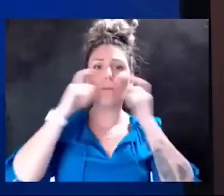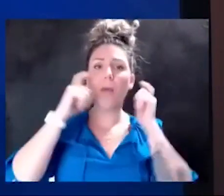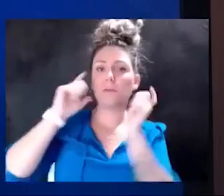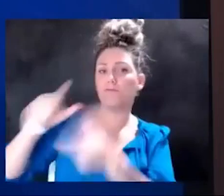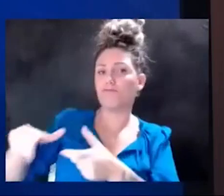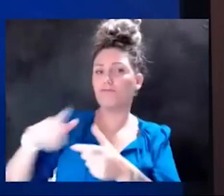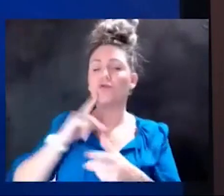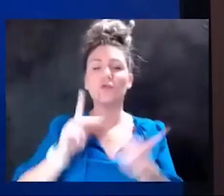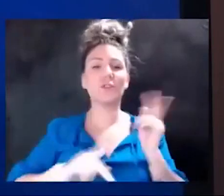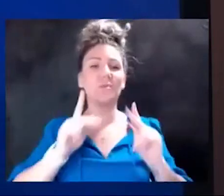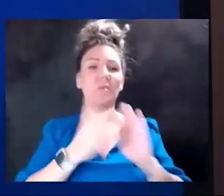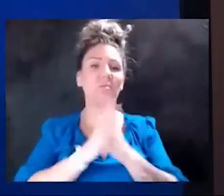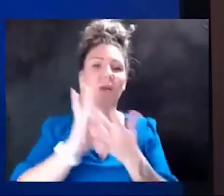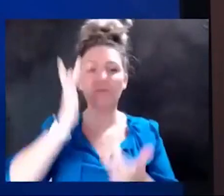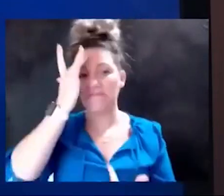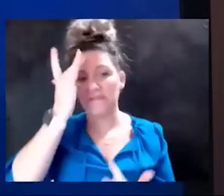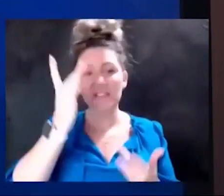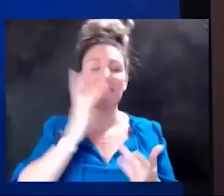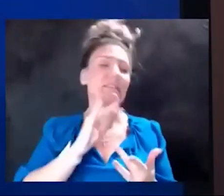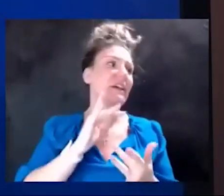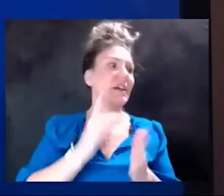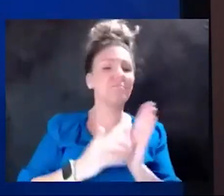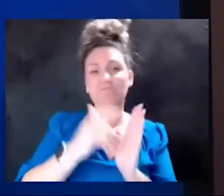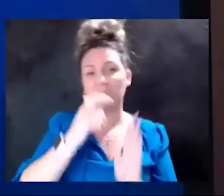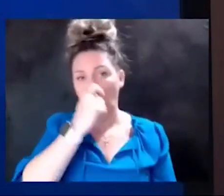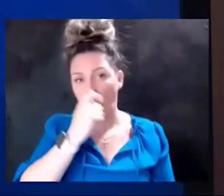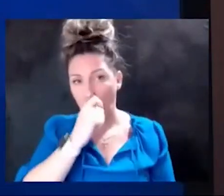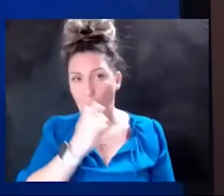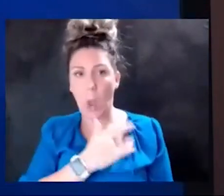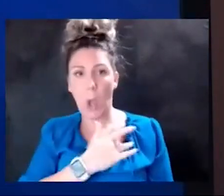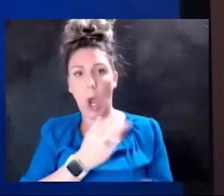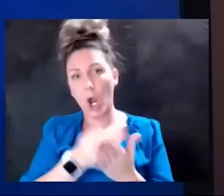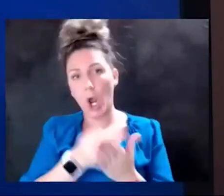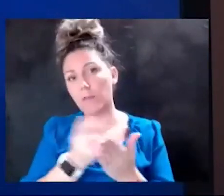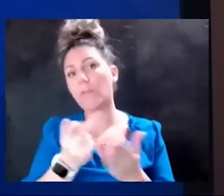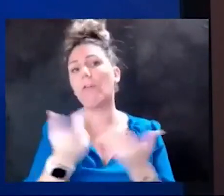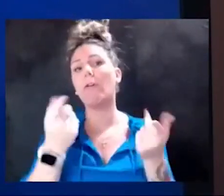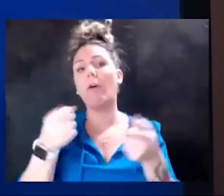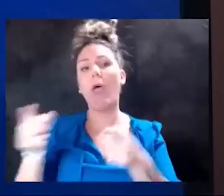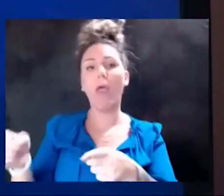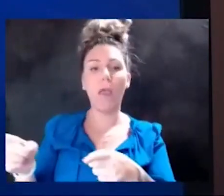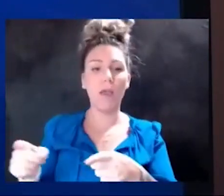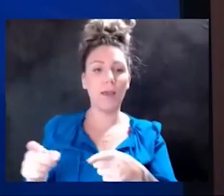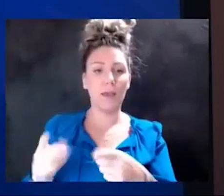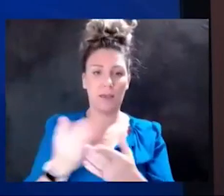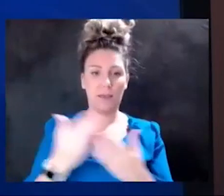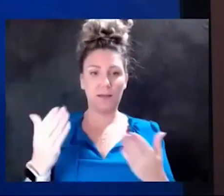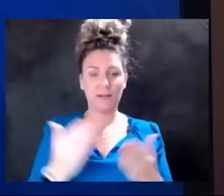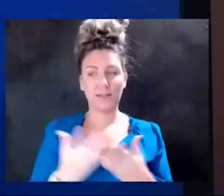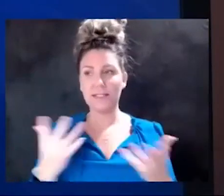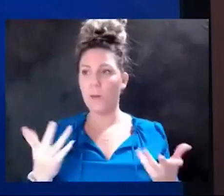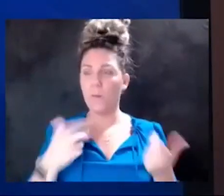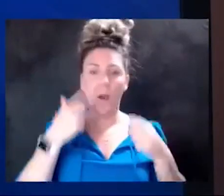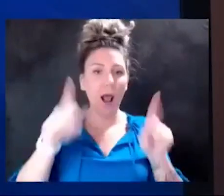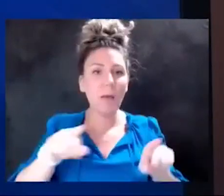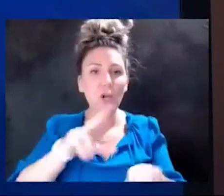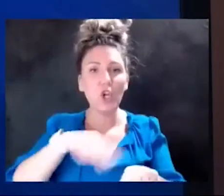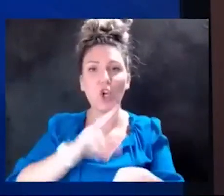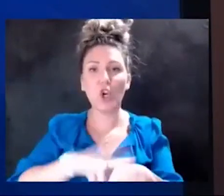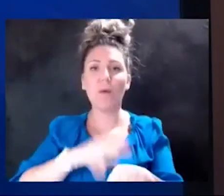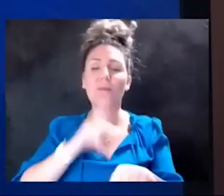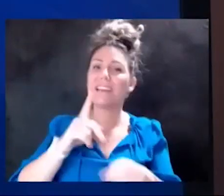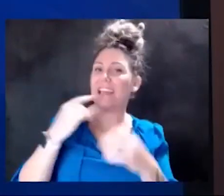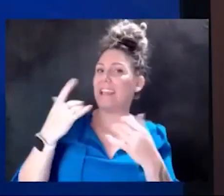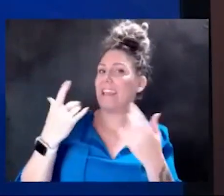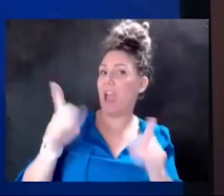getting sick, they're getting the routine colds, heart failure's acting up, all the things that that would happen to us normally are happening now. And just to